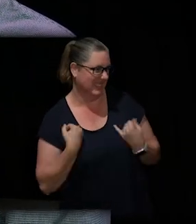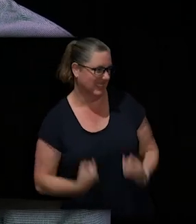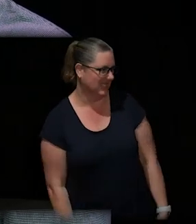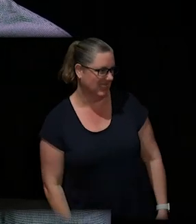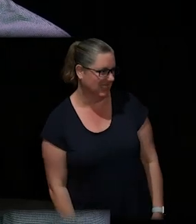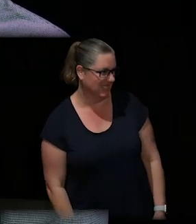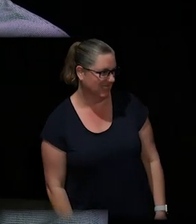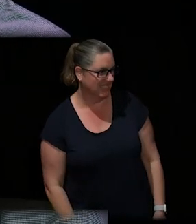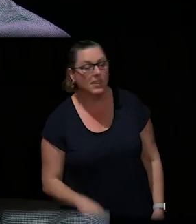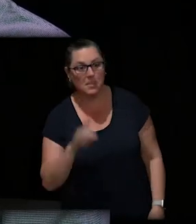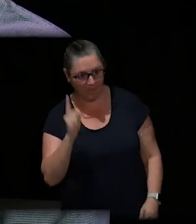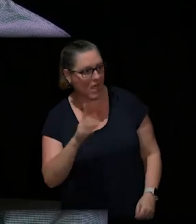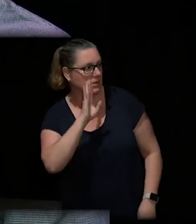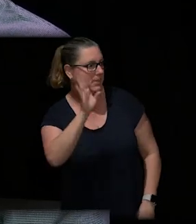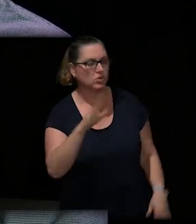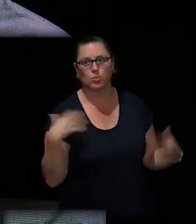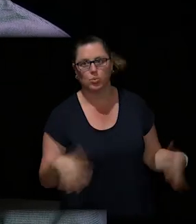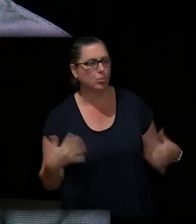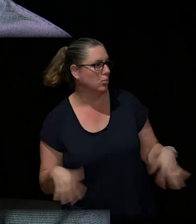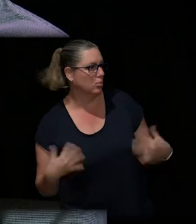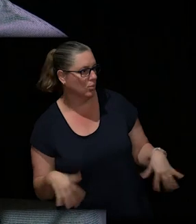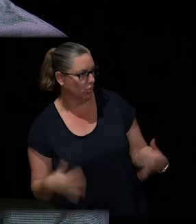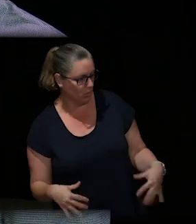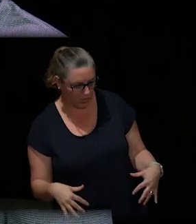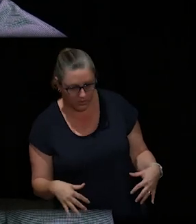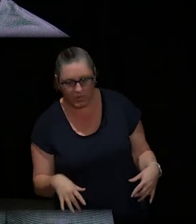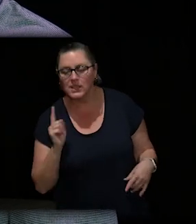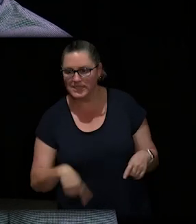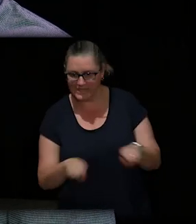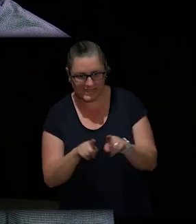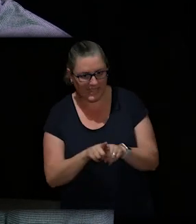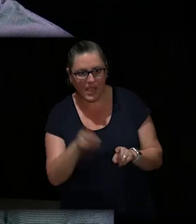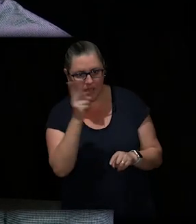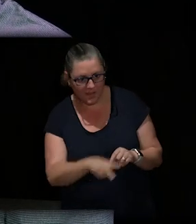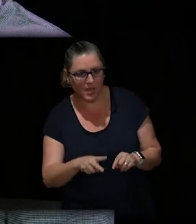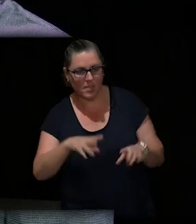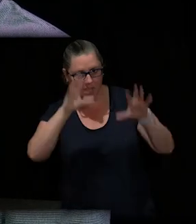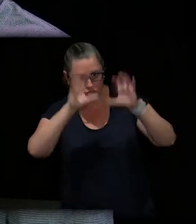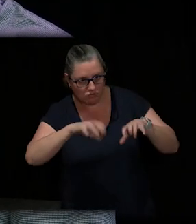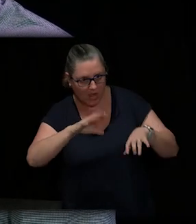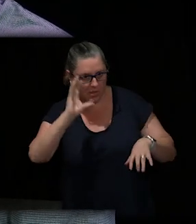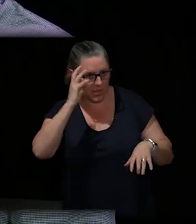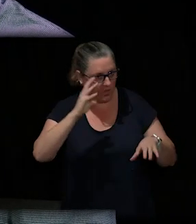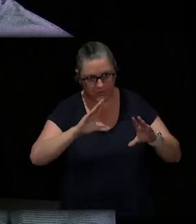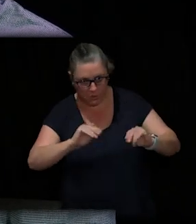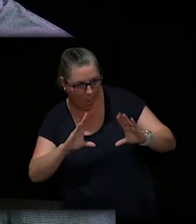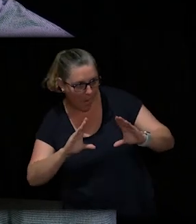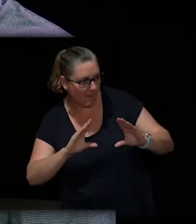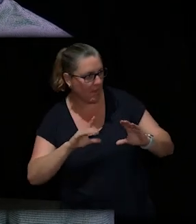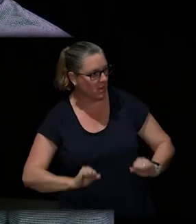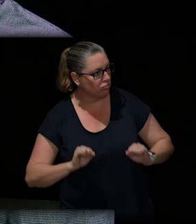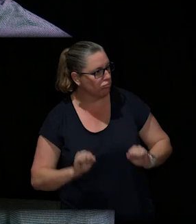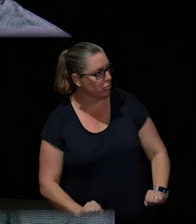But the speech was amazing. And then, as if, again, it was out of a movie, the rain had stopped and the president turned to the